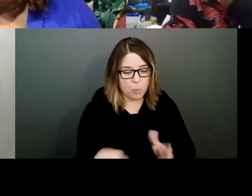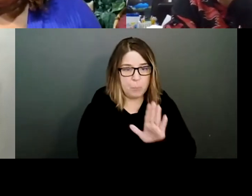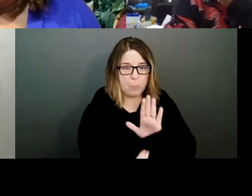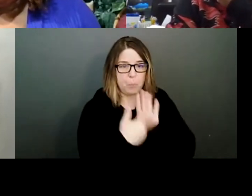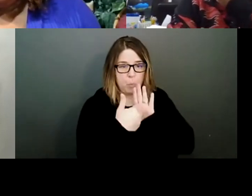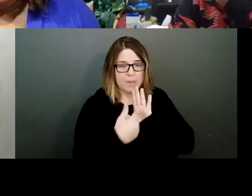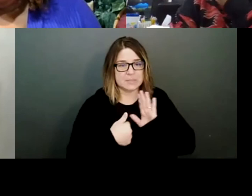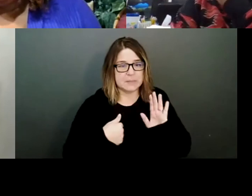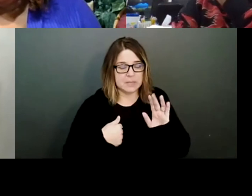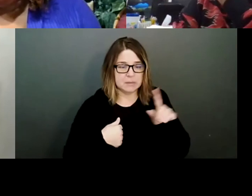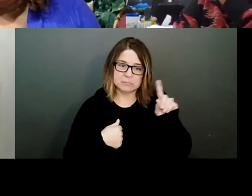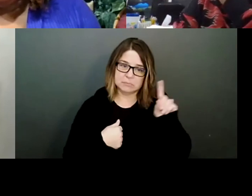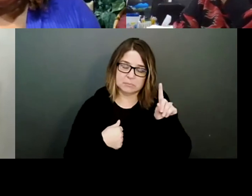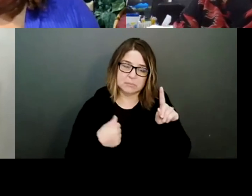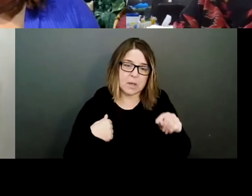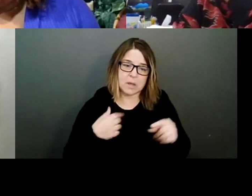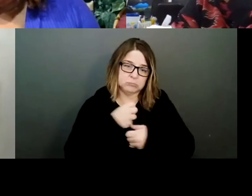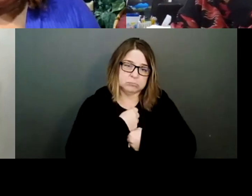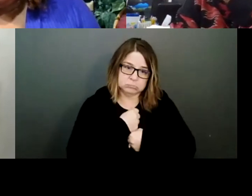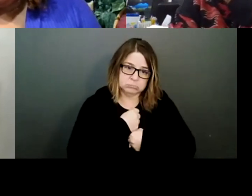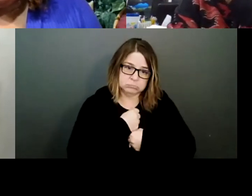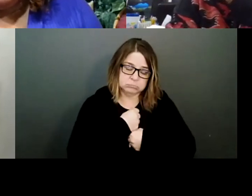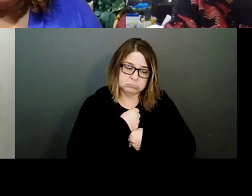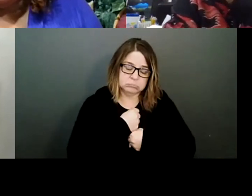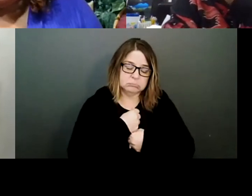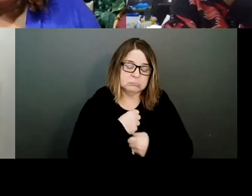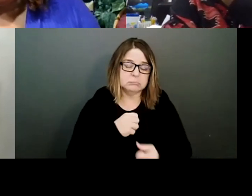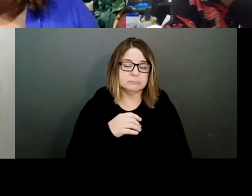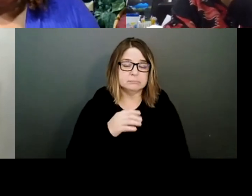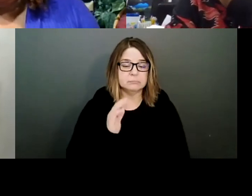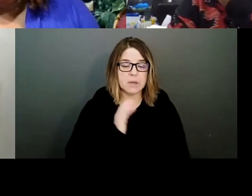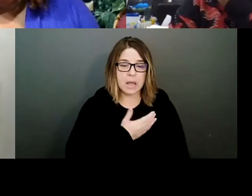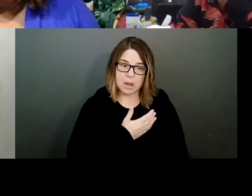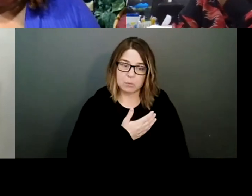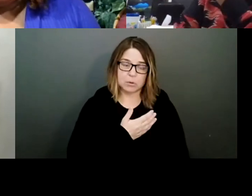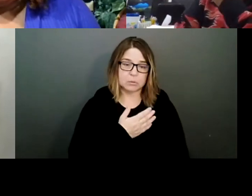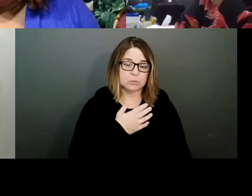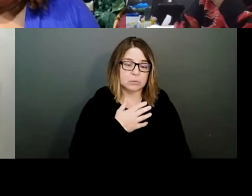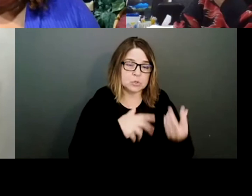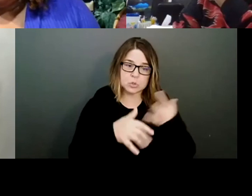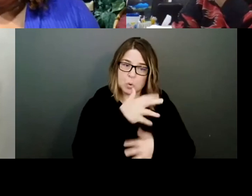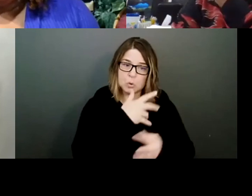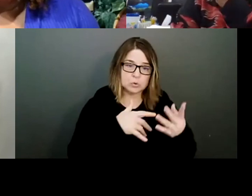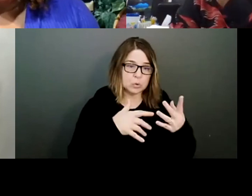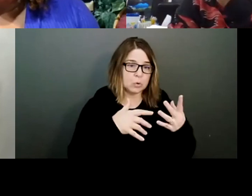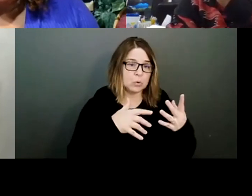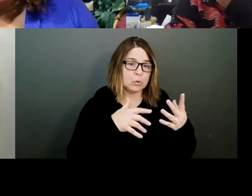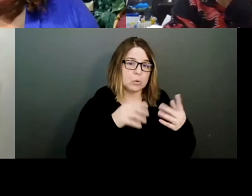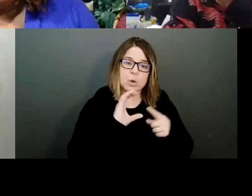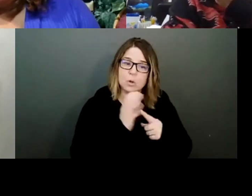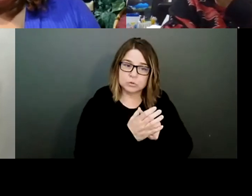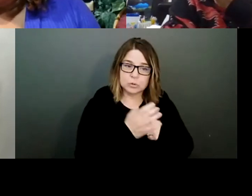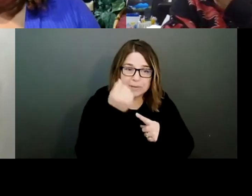That's sort of ingrained sort of in our socialism, being an African American from